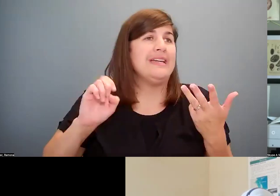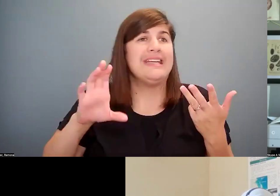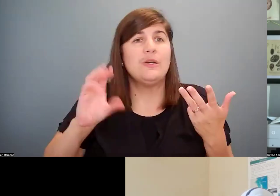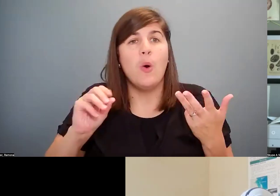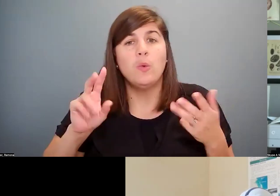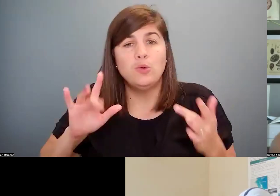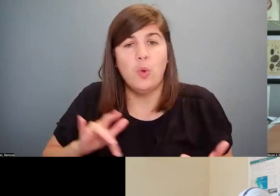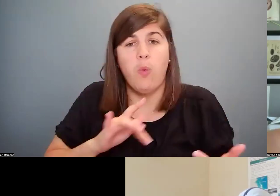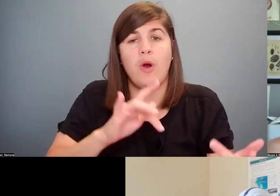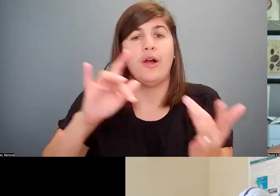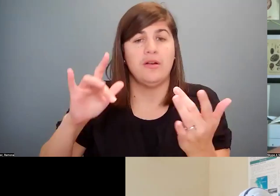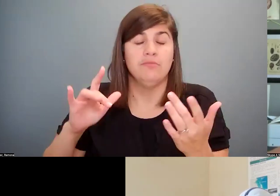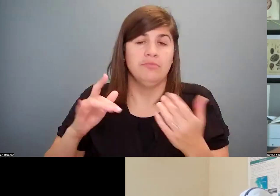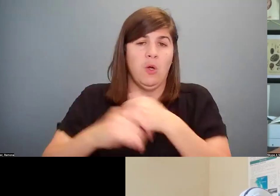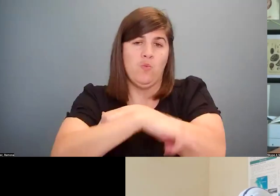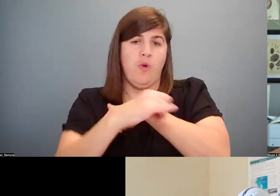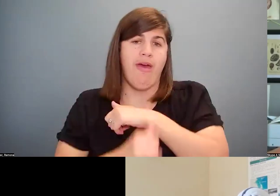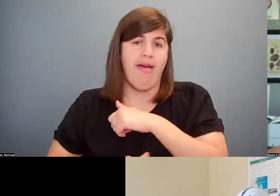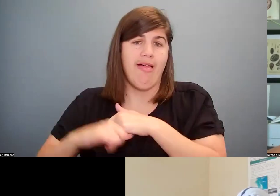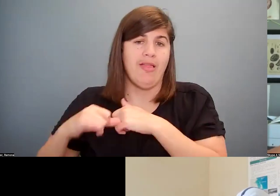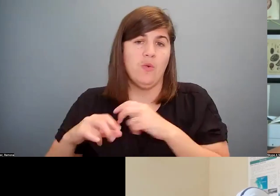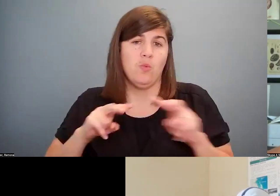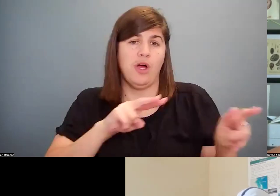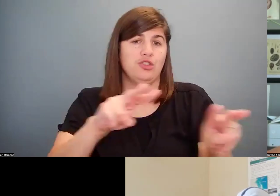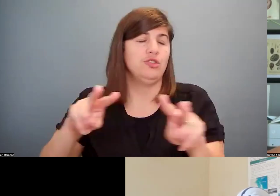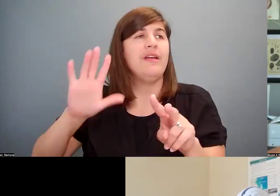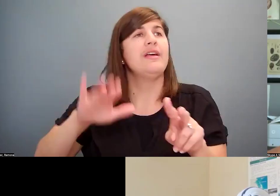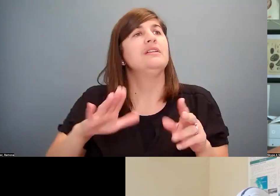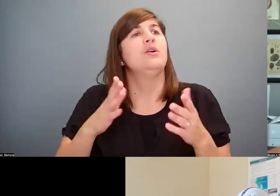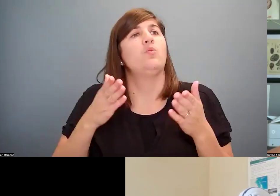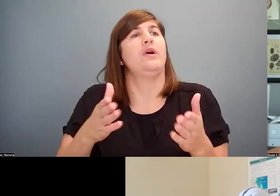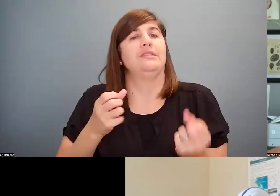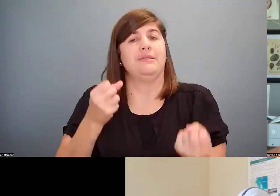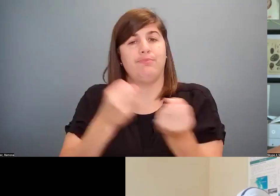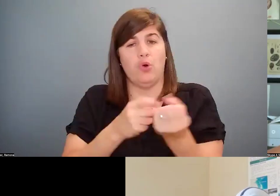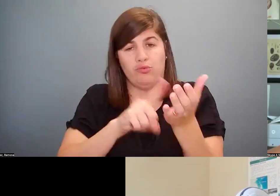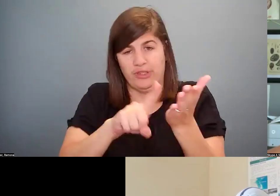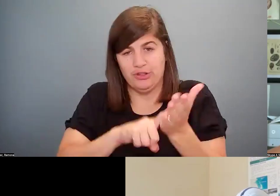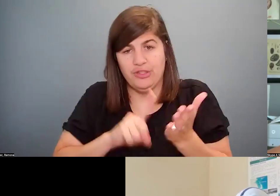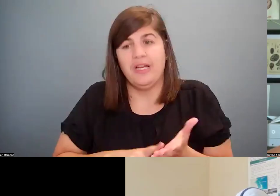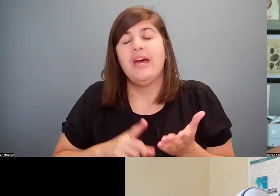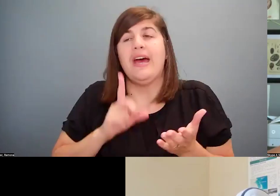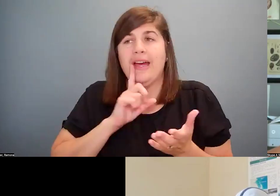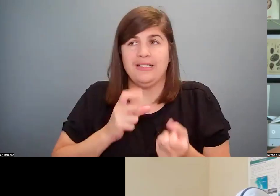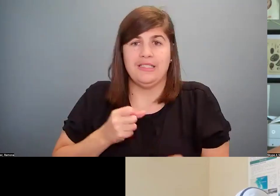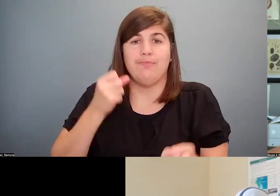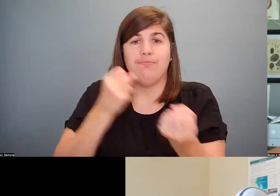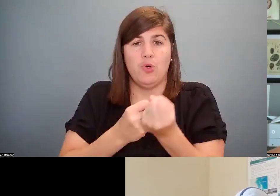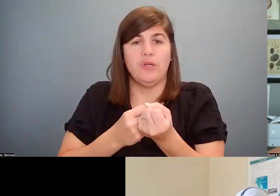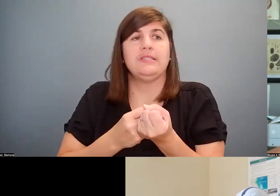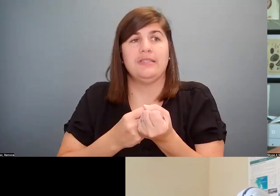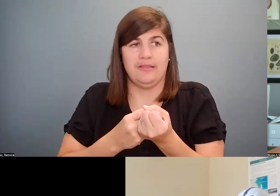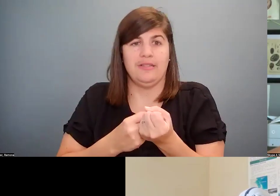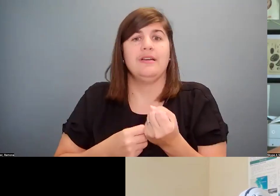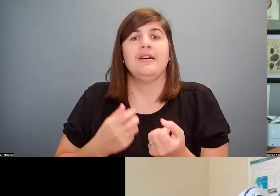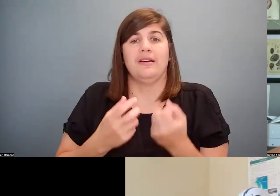all really great ways to support research on a much larger scale, which supports conservation on a much larger scale.